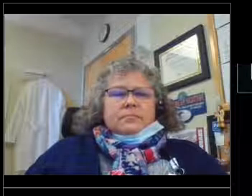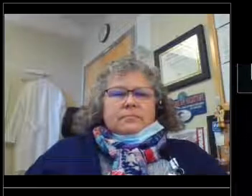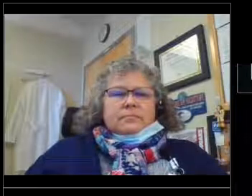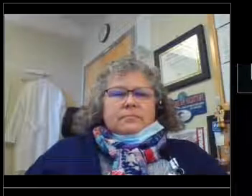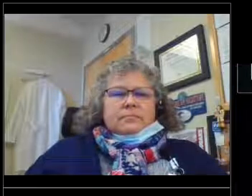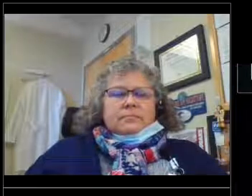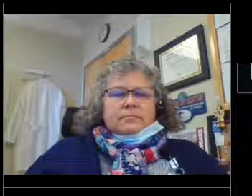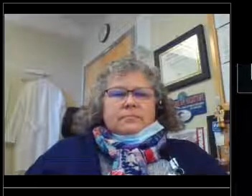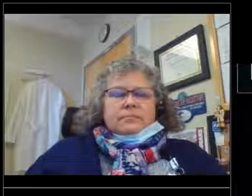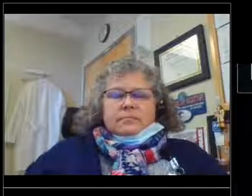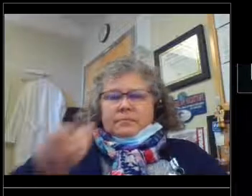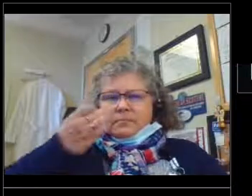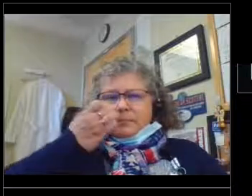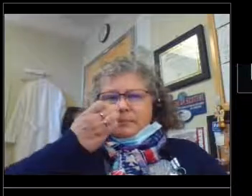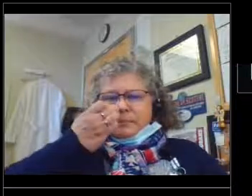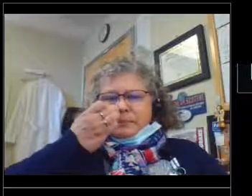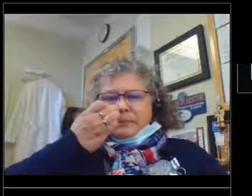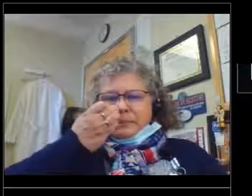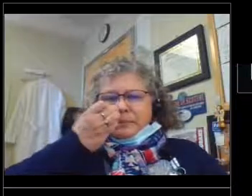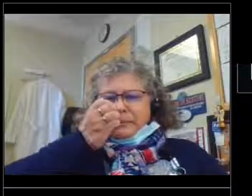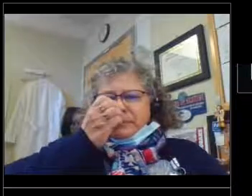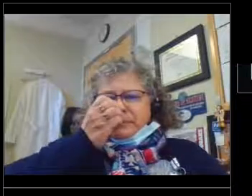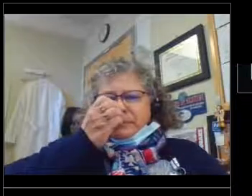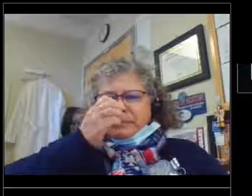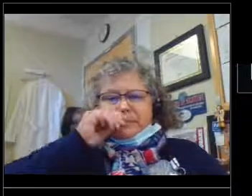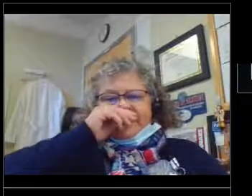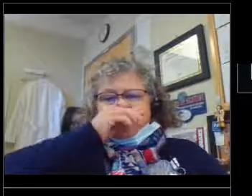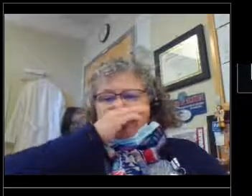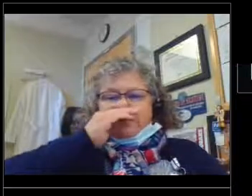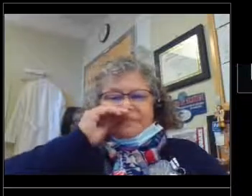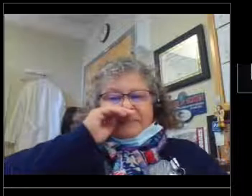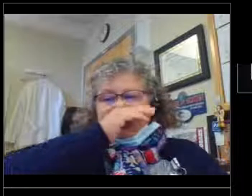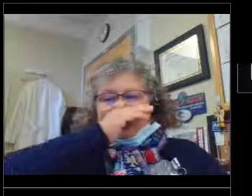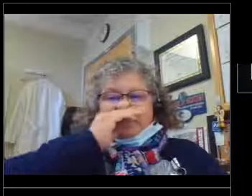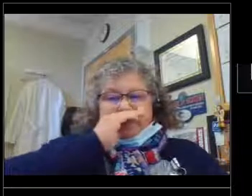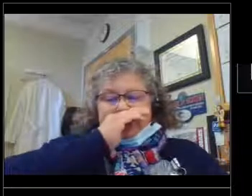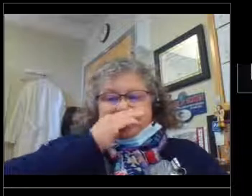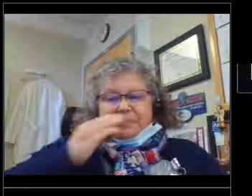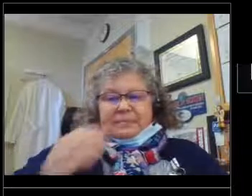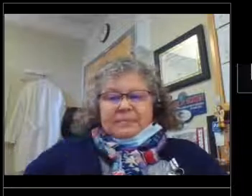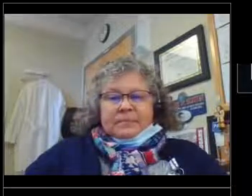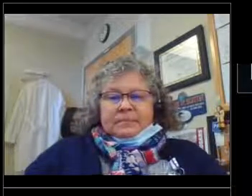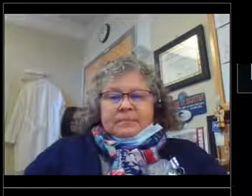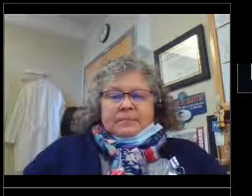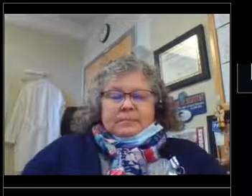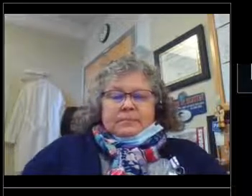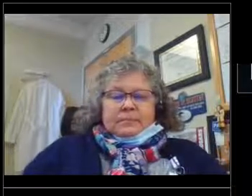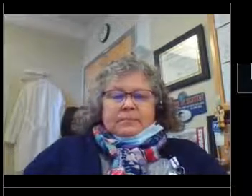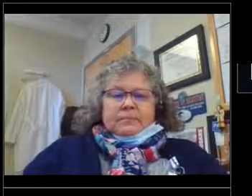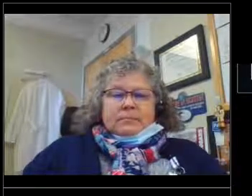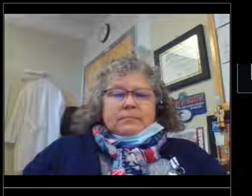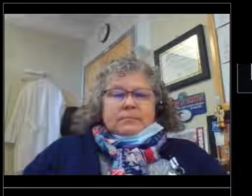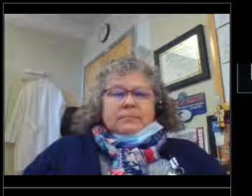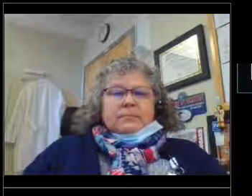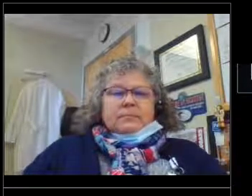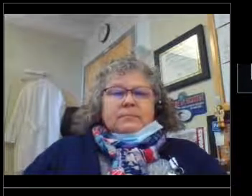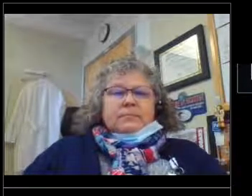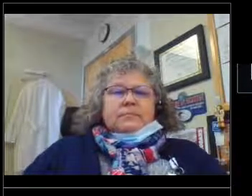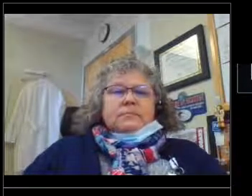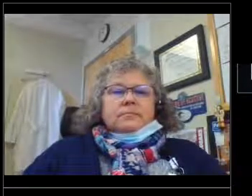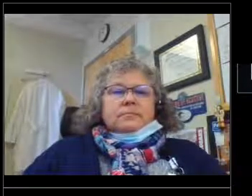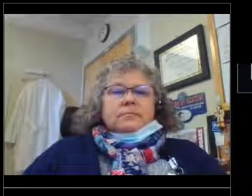switch over on your next renewal after July 1st over to the medical commission. If for any reason there was